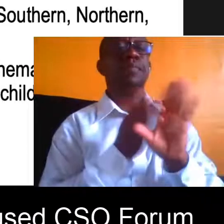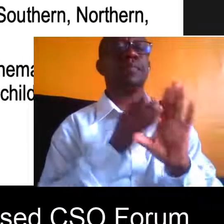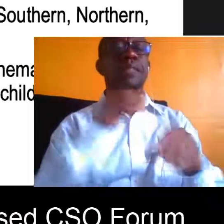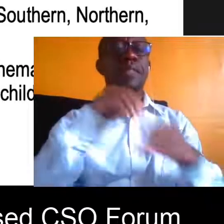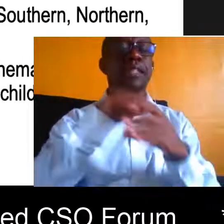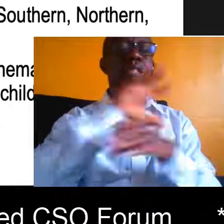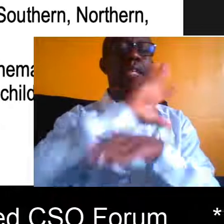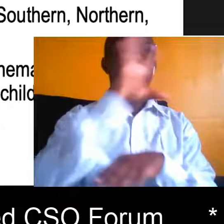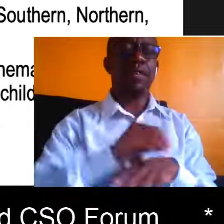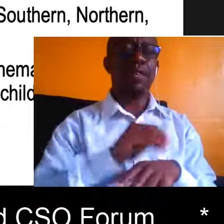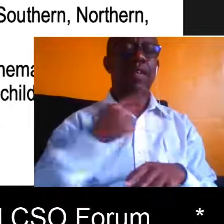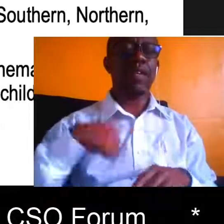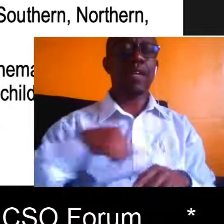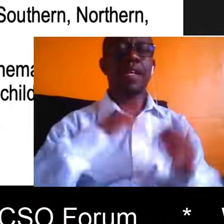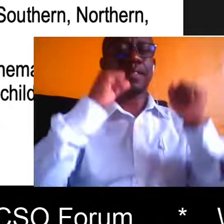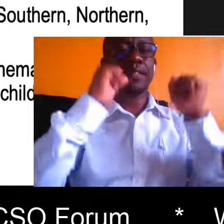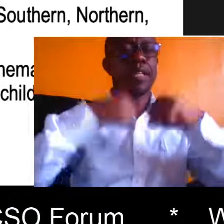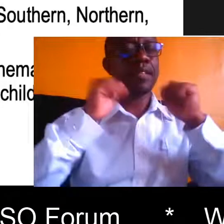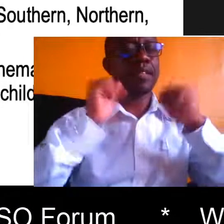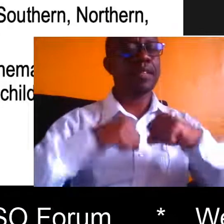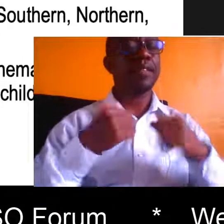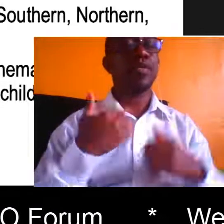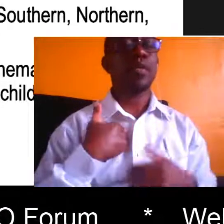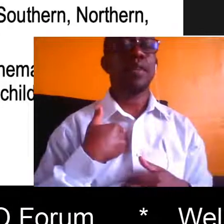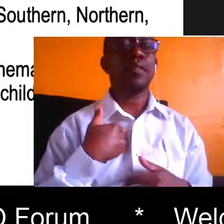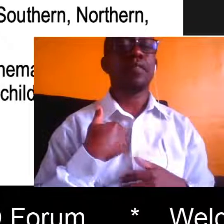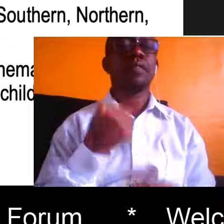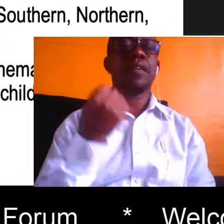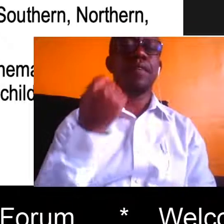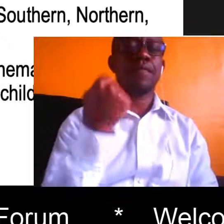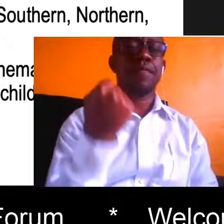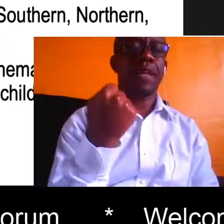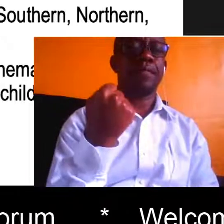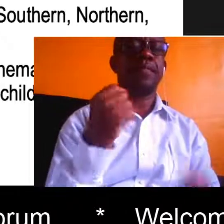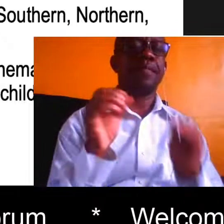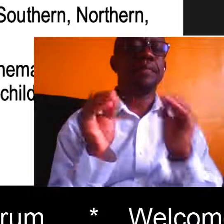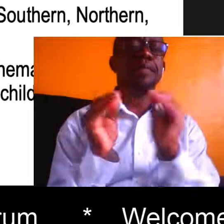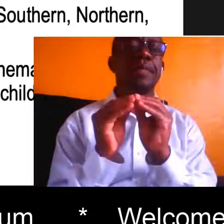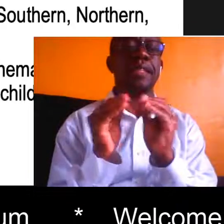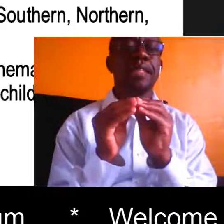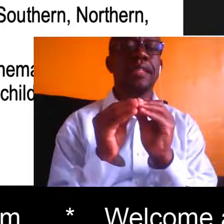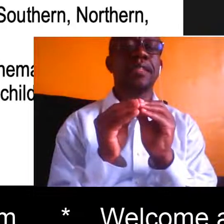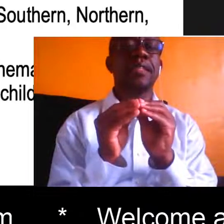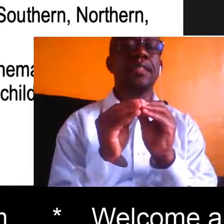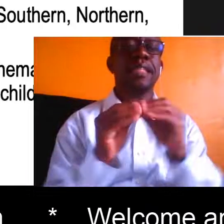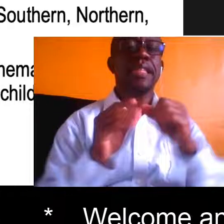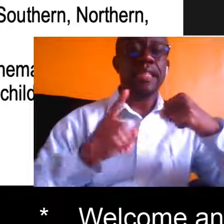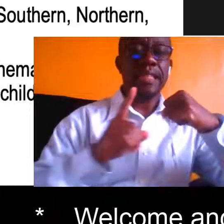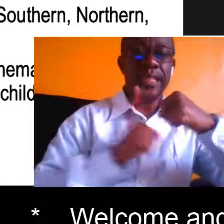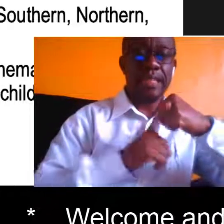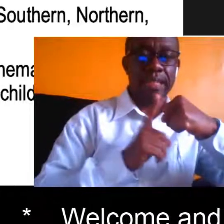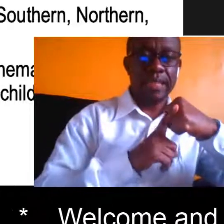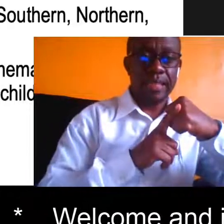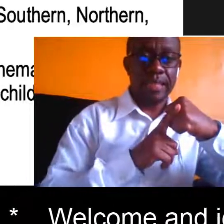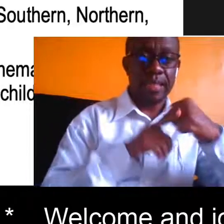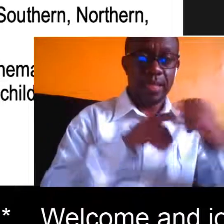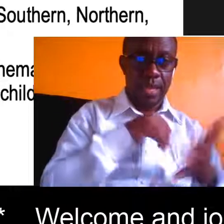we agreed to have 5 virtual meetings, actually 6, including the